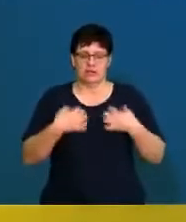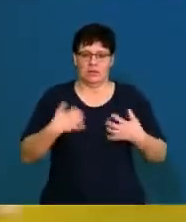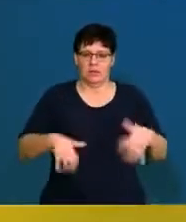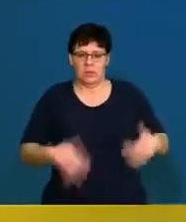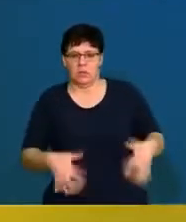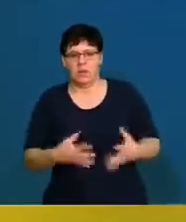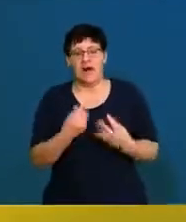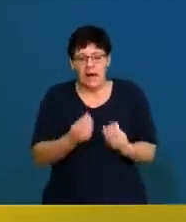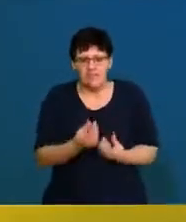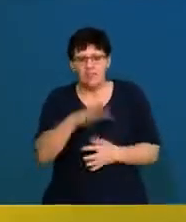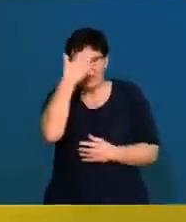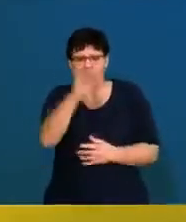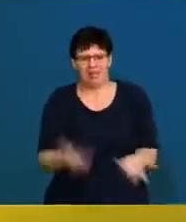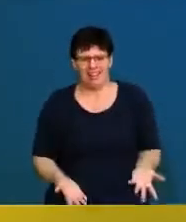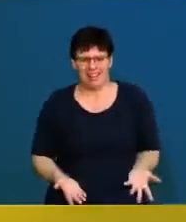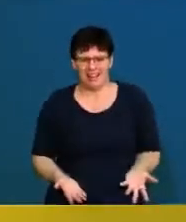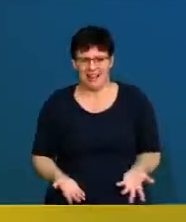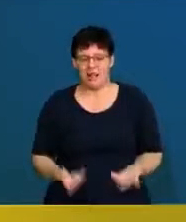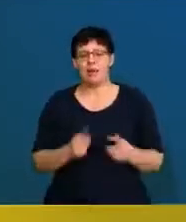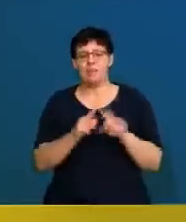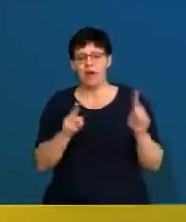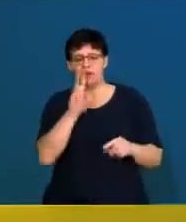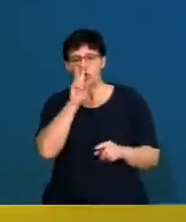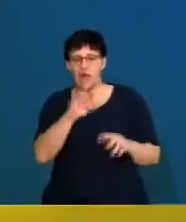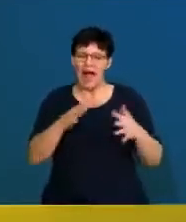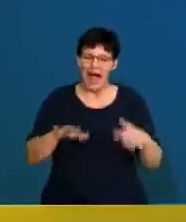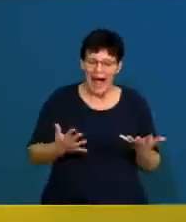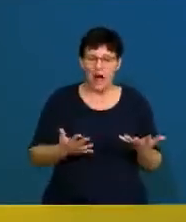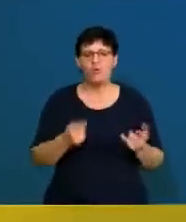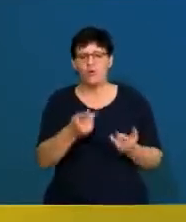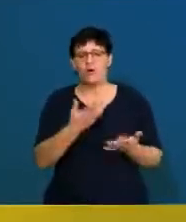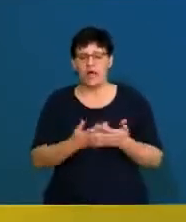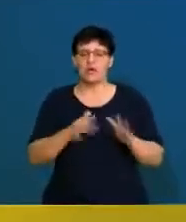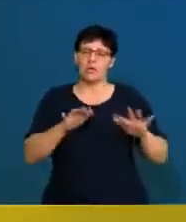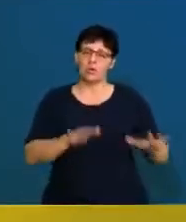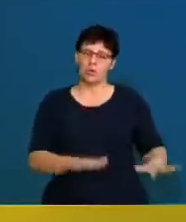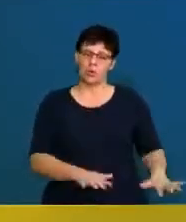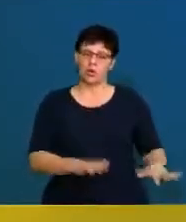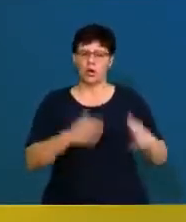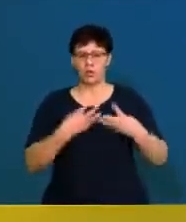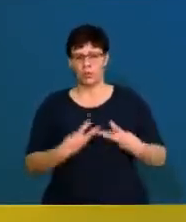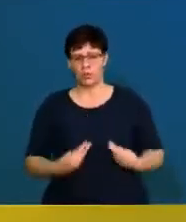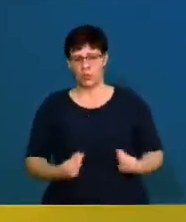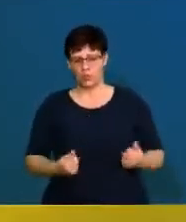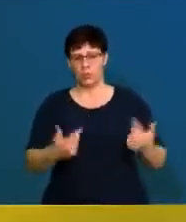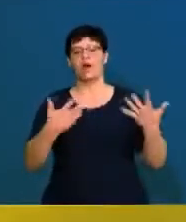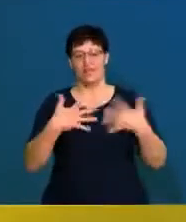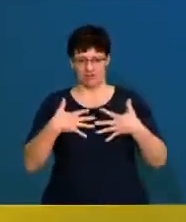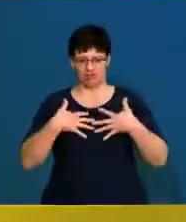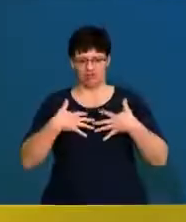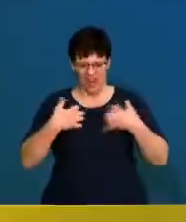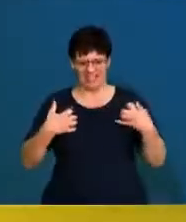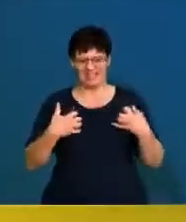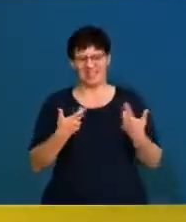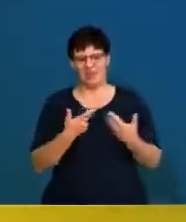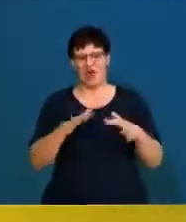That's only normal. But let's look at some of the, strategies to try and ease that strain that goes with the stress of